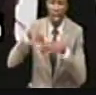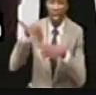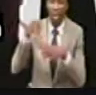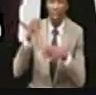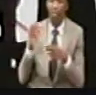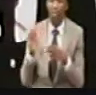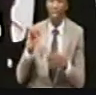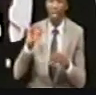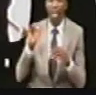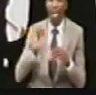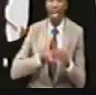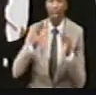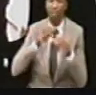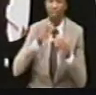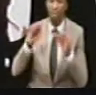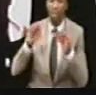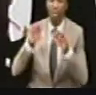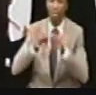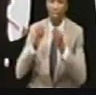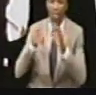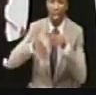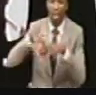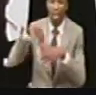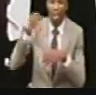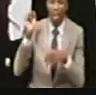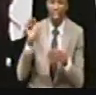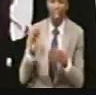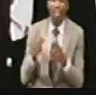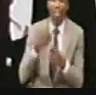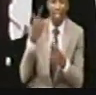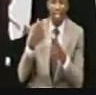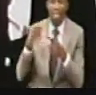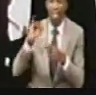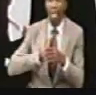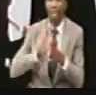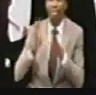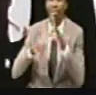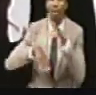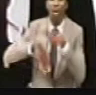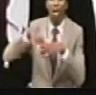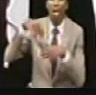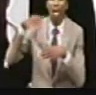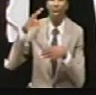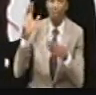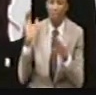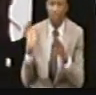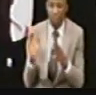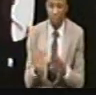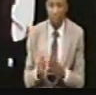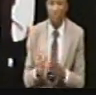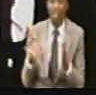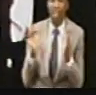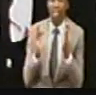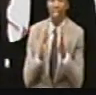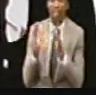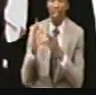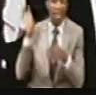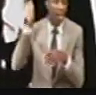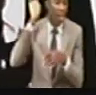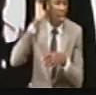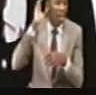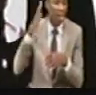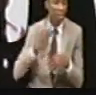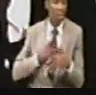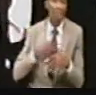and pain, well, I could not break down, I could not break out. There